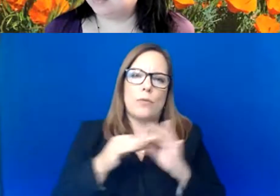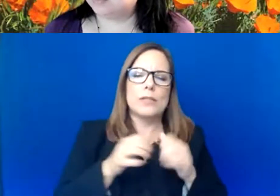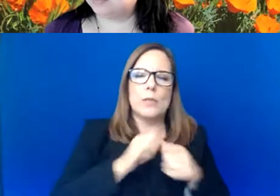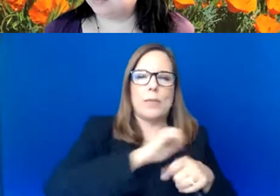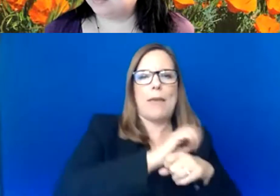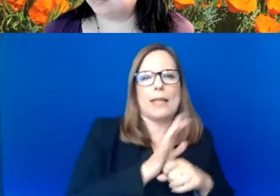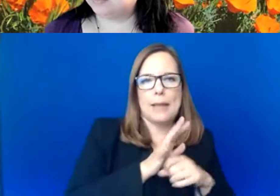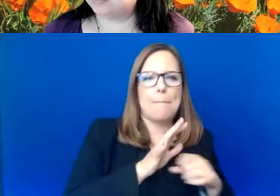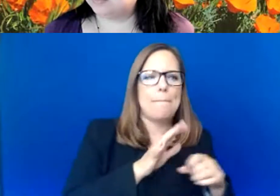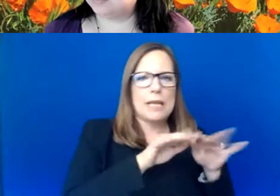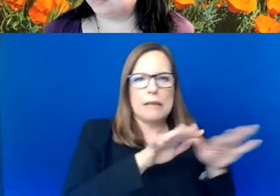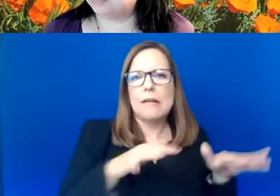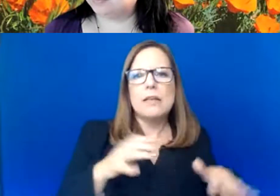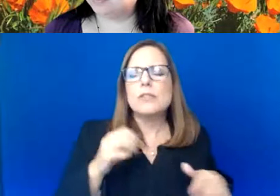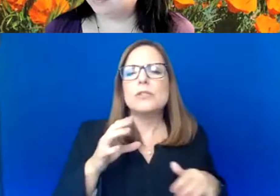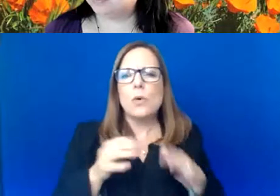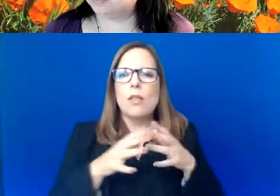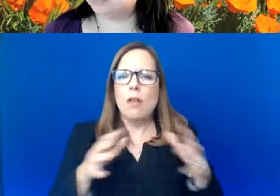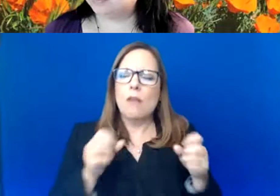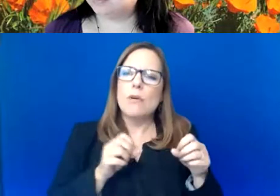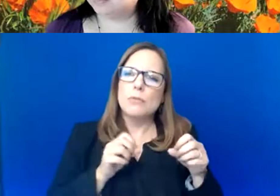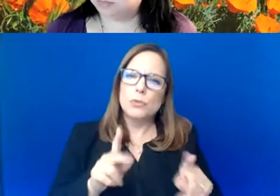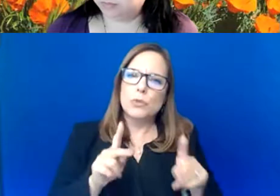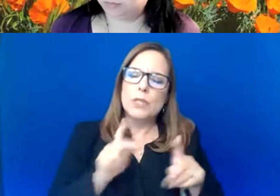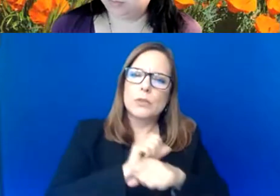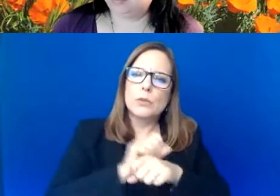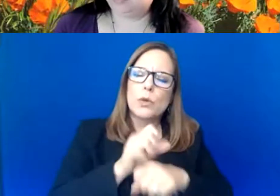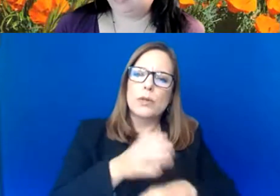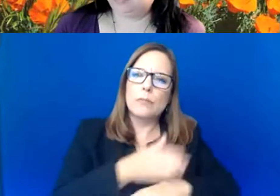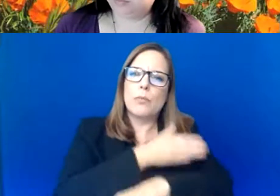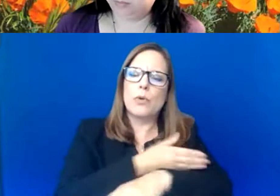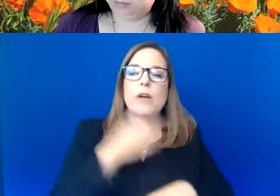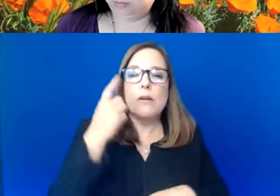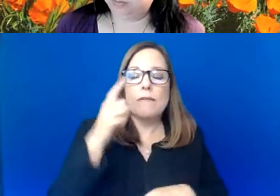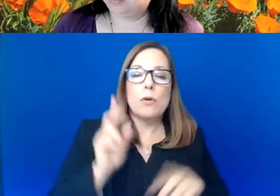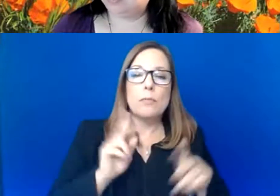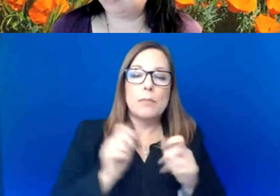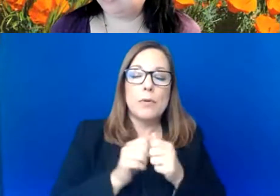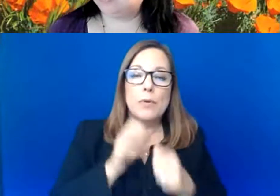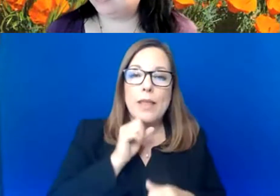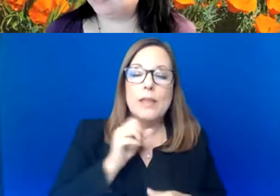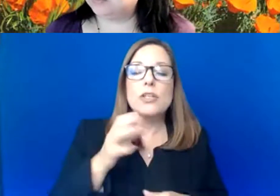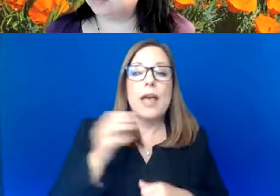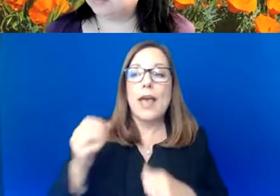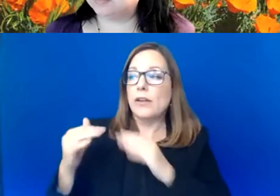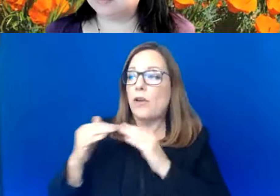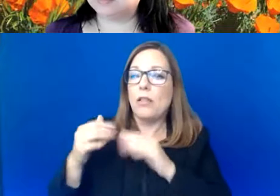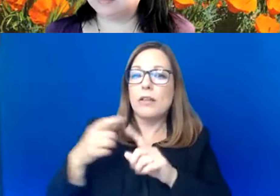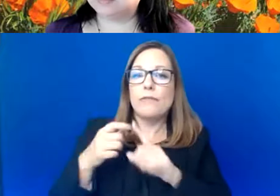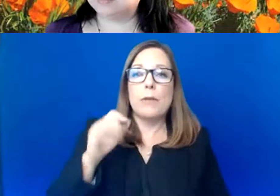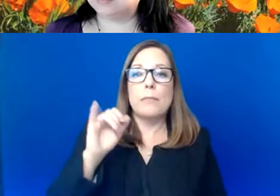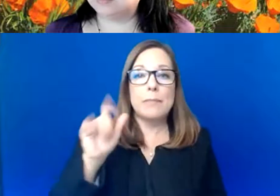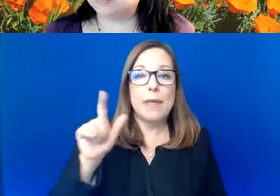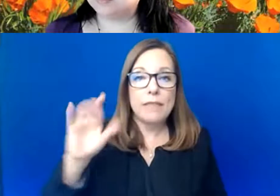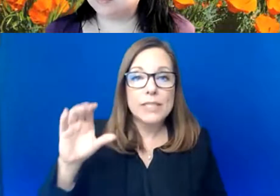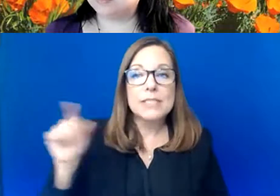tremendous opportunity to work, both aging and our colleagues in the independent living centers and others who are interested in